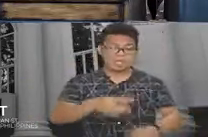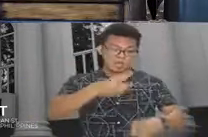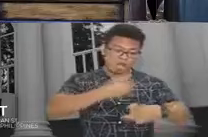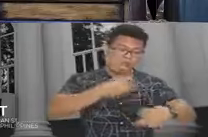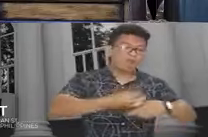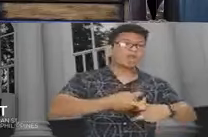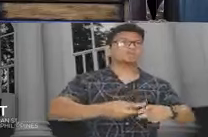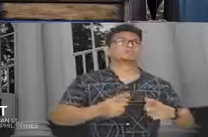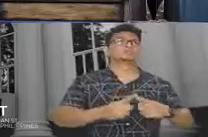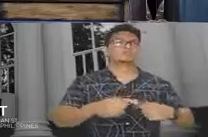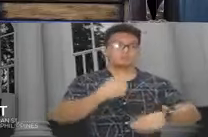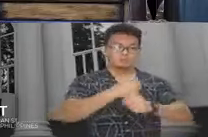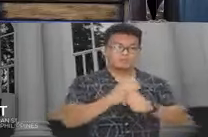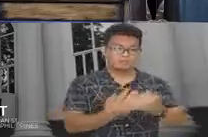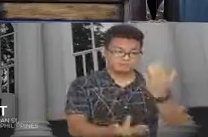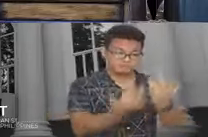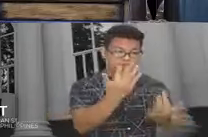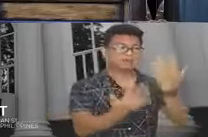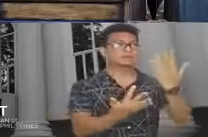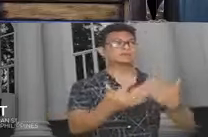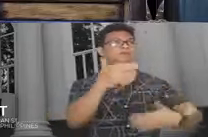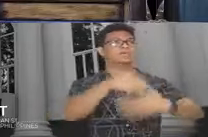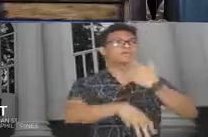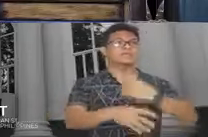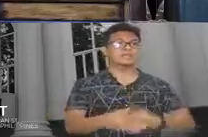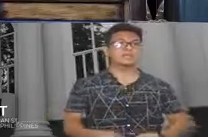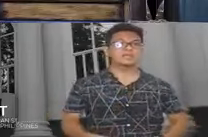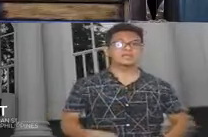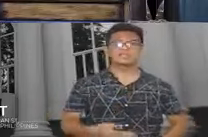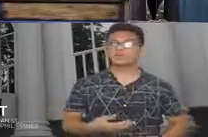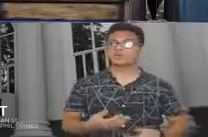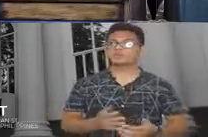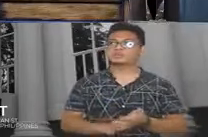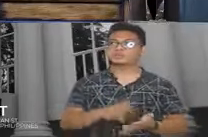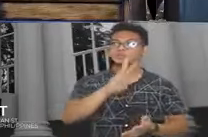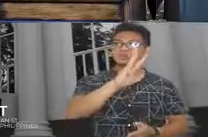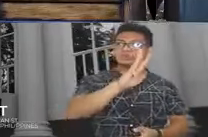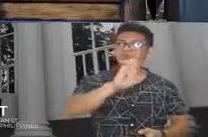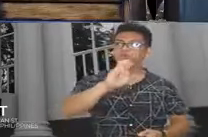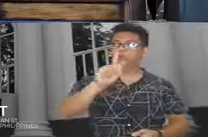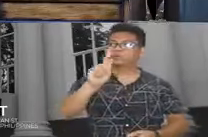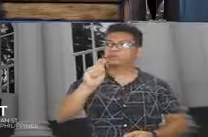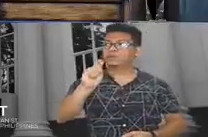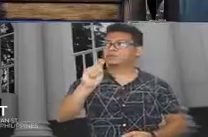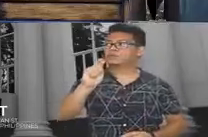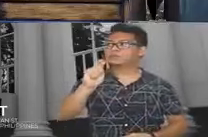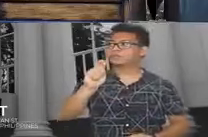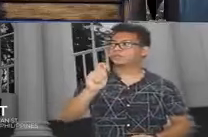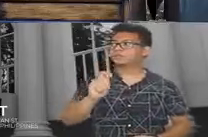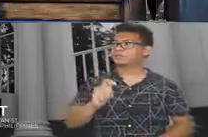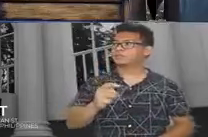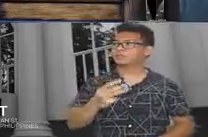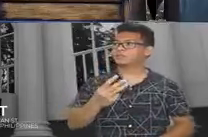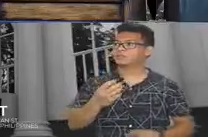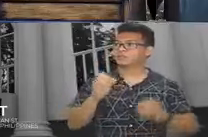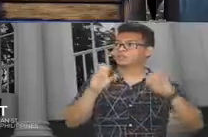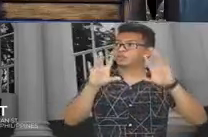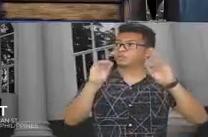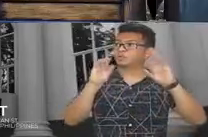verse number 34, the last part, and they did it the third time. First time, second time, third time, and the water ran